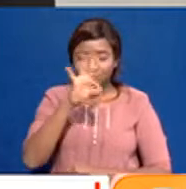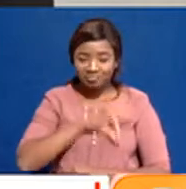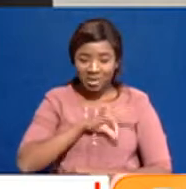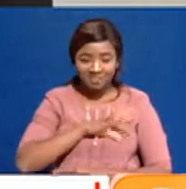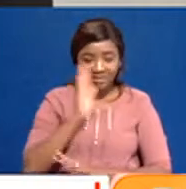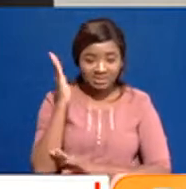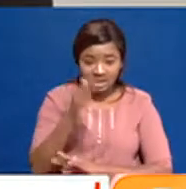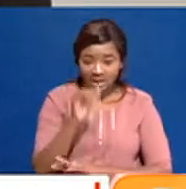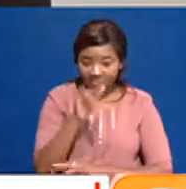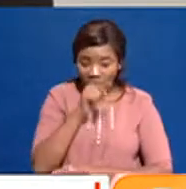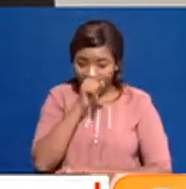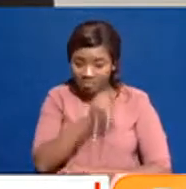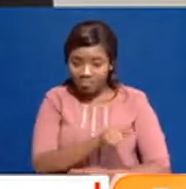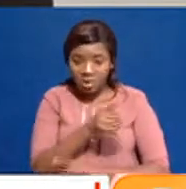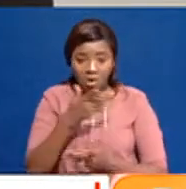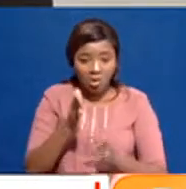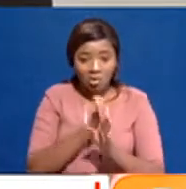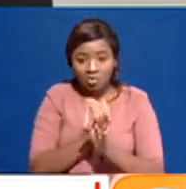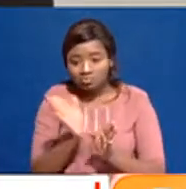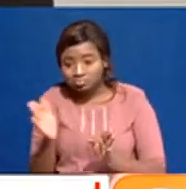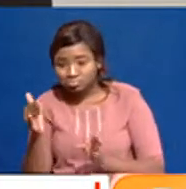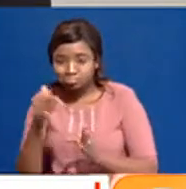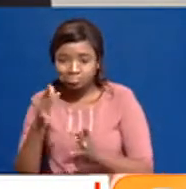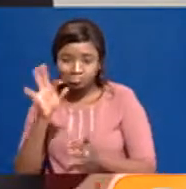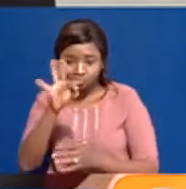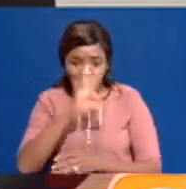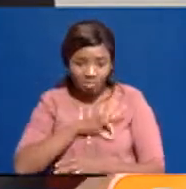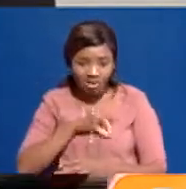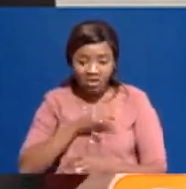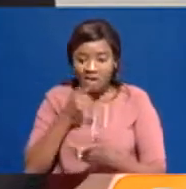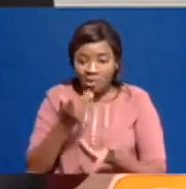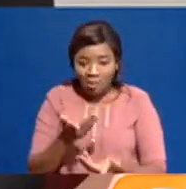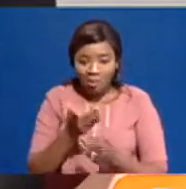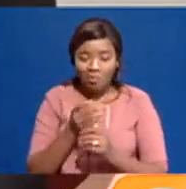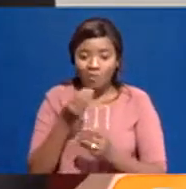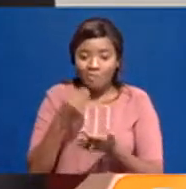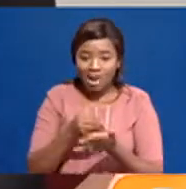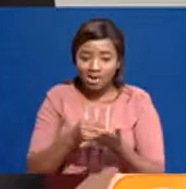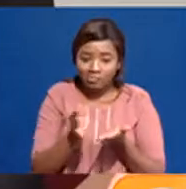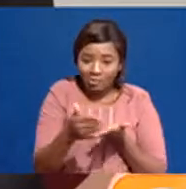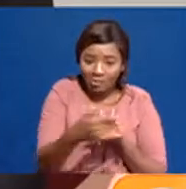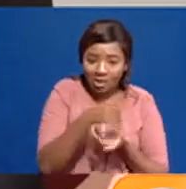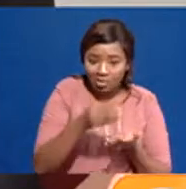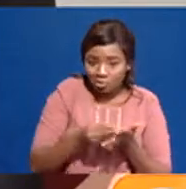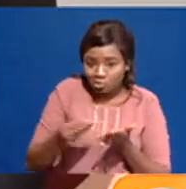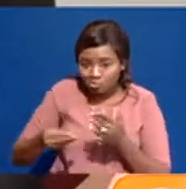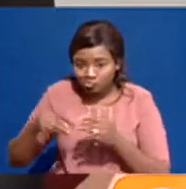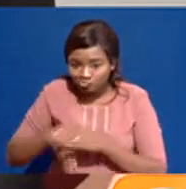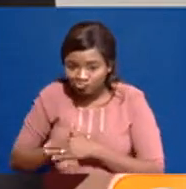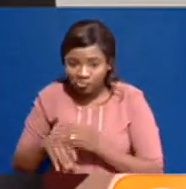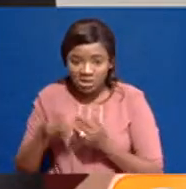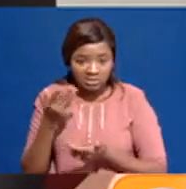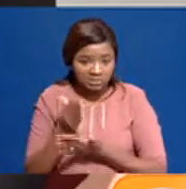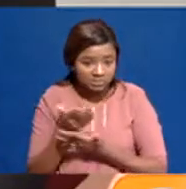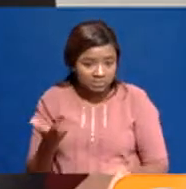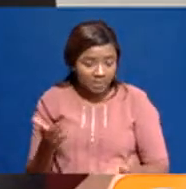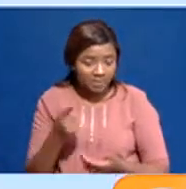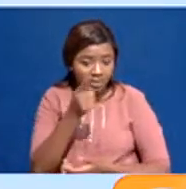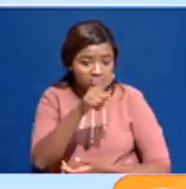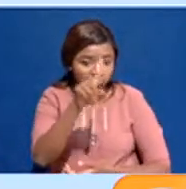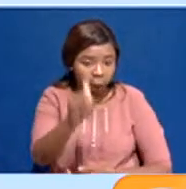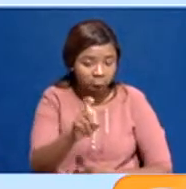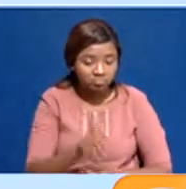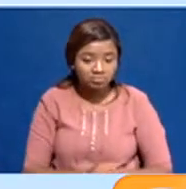or indirectly or through any proxies from any monies accruing from the transaction that is under